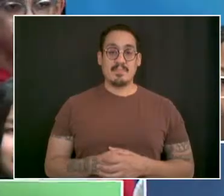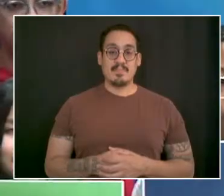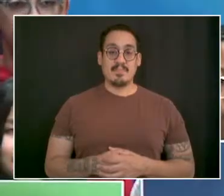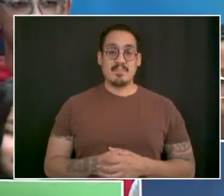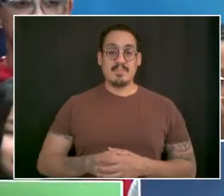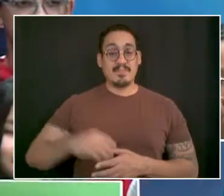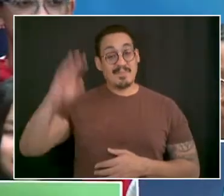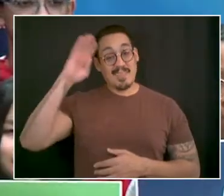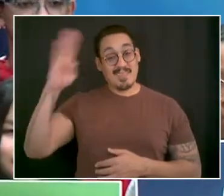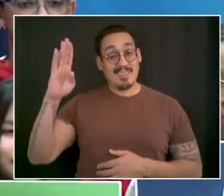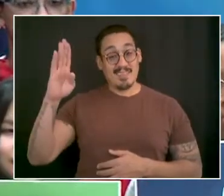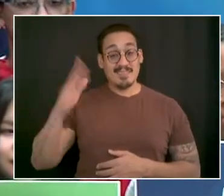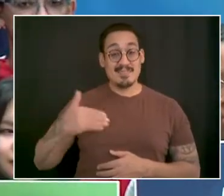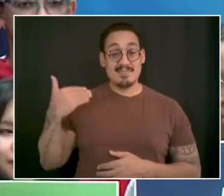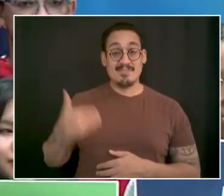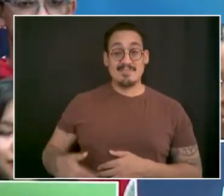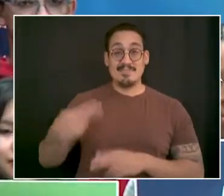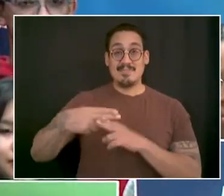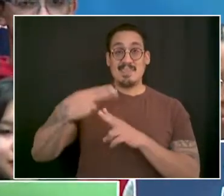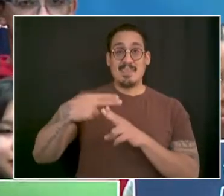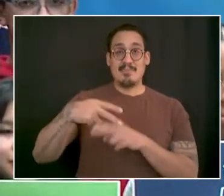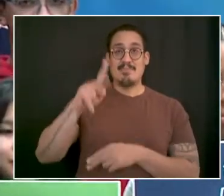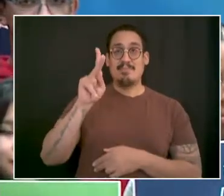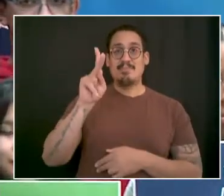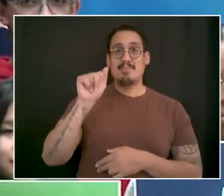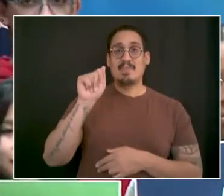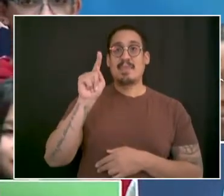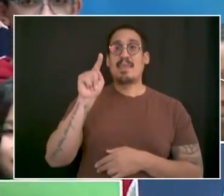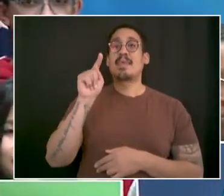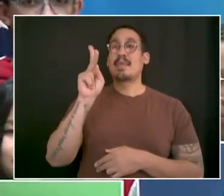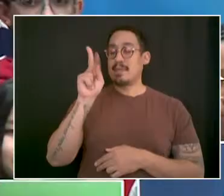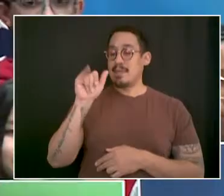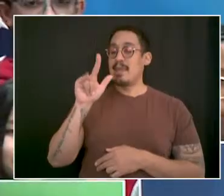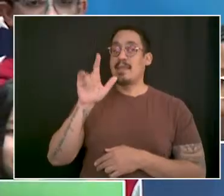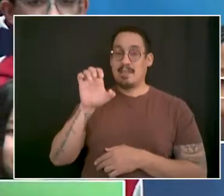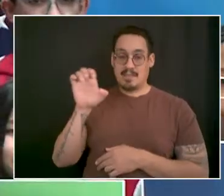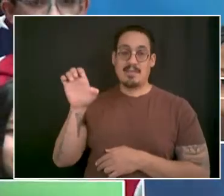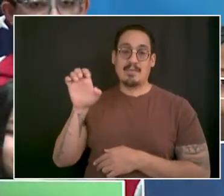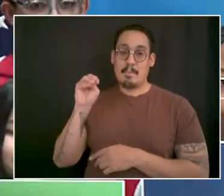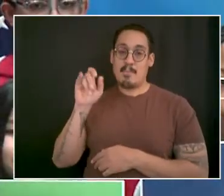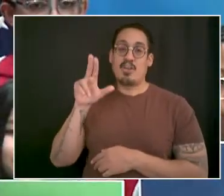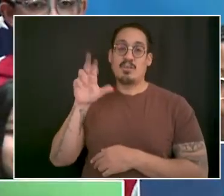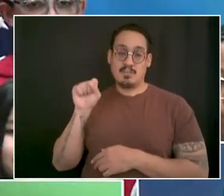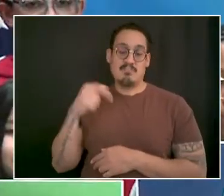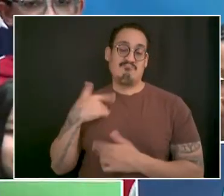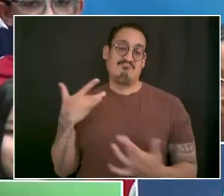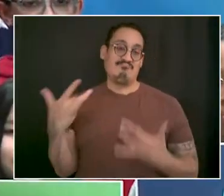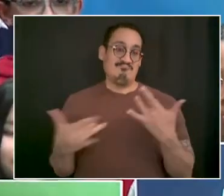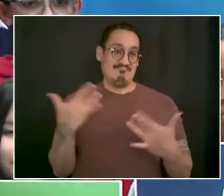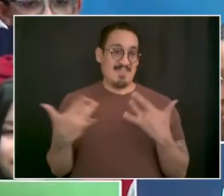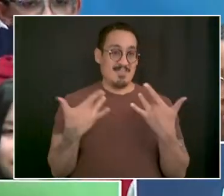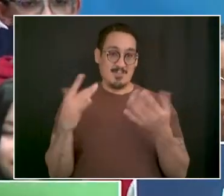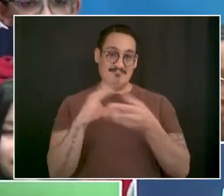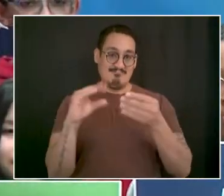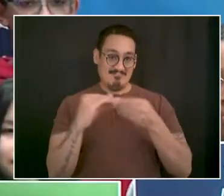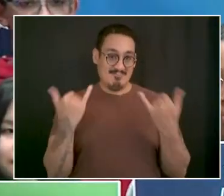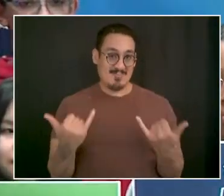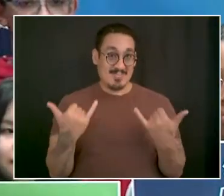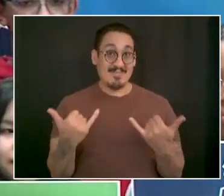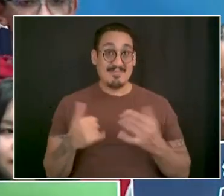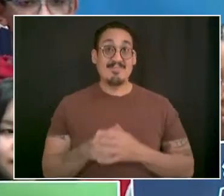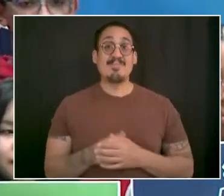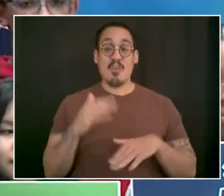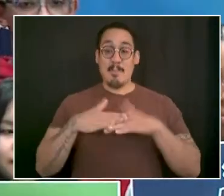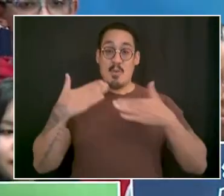Hi, my name is Kaylee Marcus, and I'm excited to speak to you today. Throughout my time in school, I struggled with a stutter